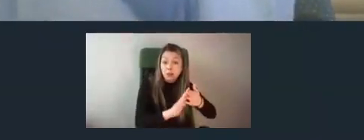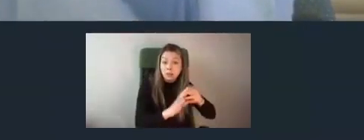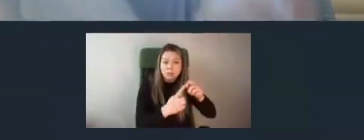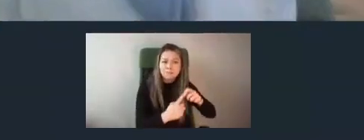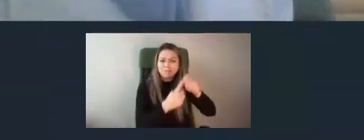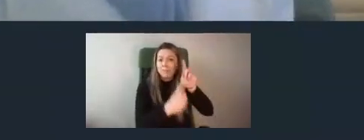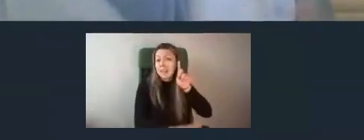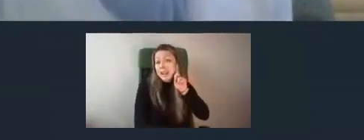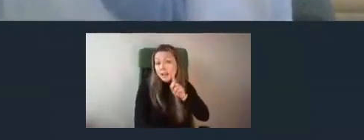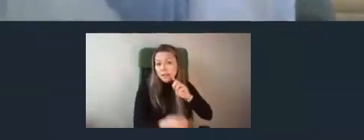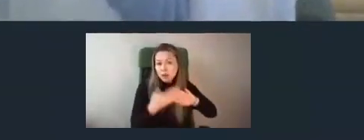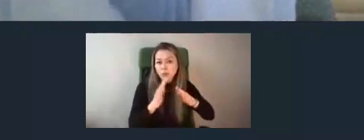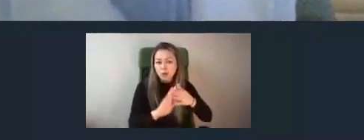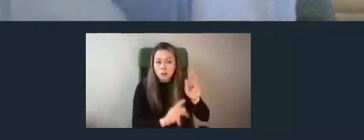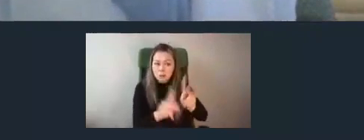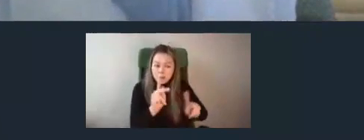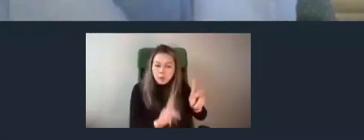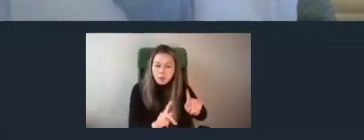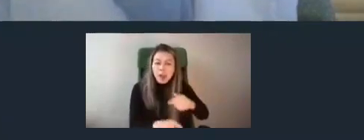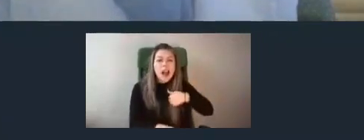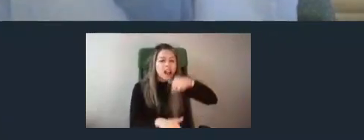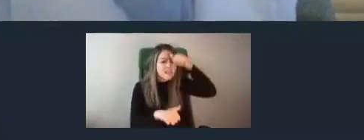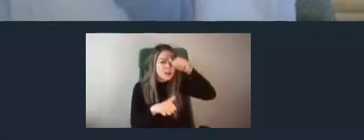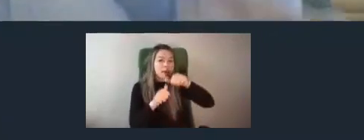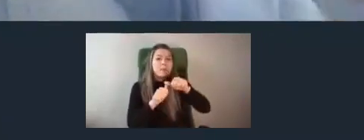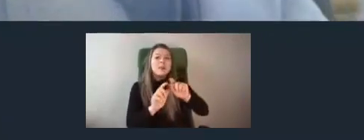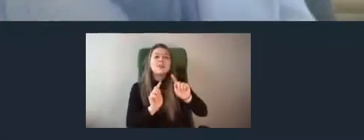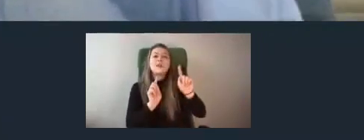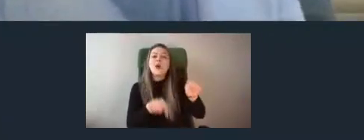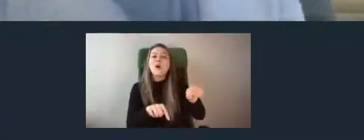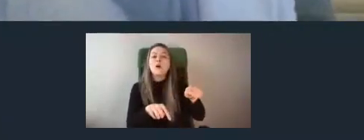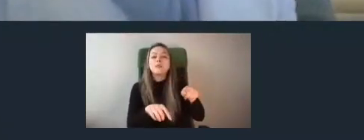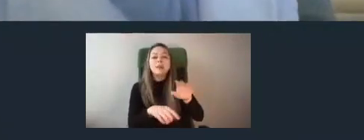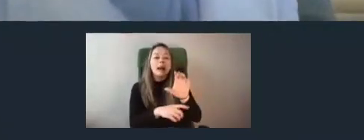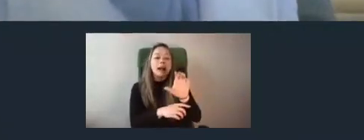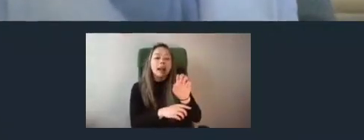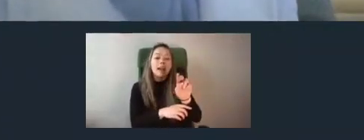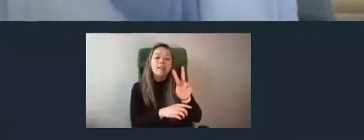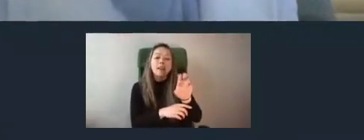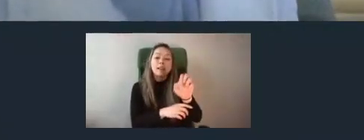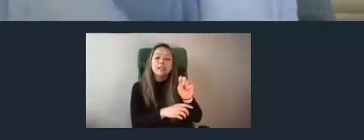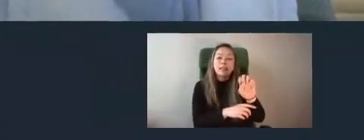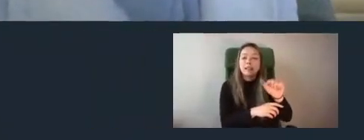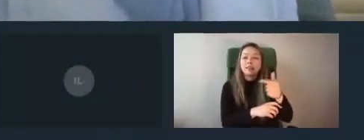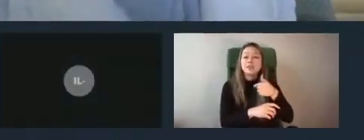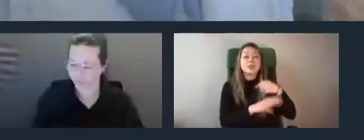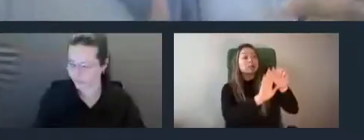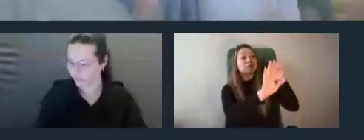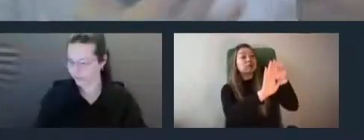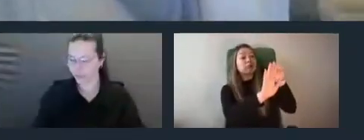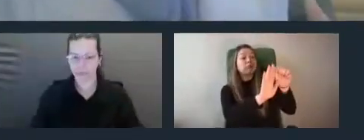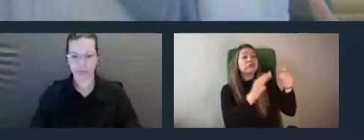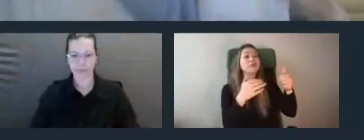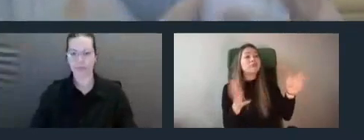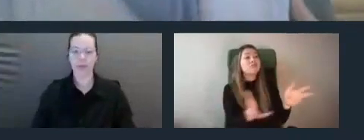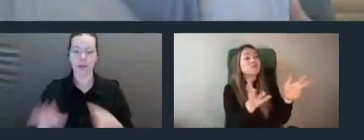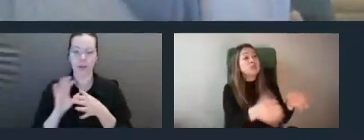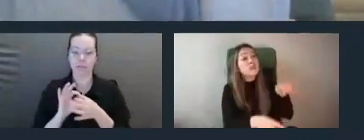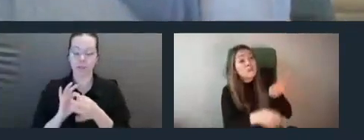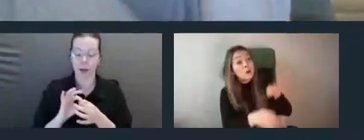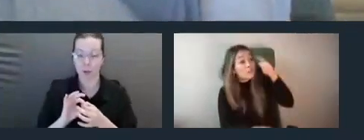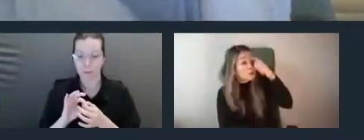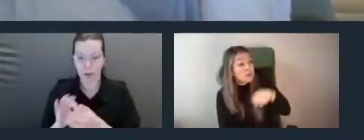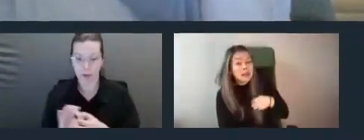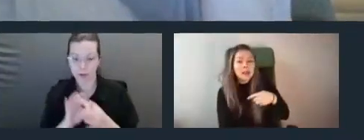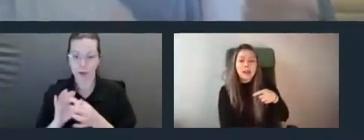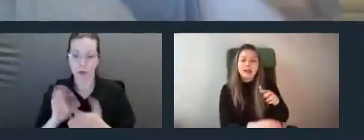canvassing, knocking on a door, and in my earlier days in politics, and since then that